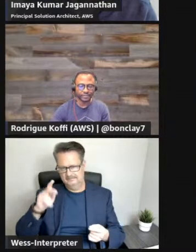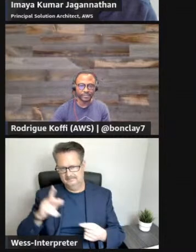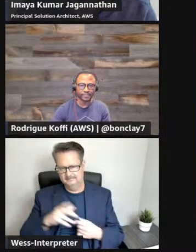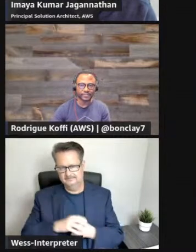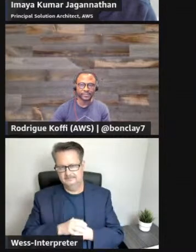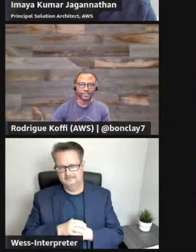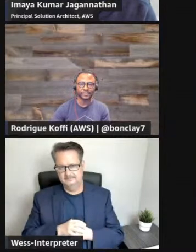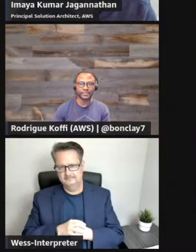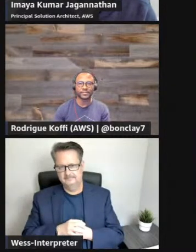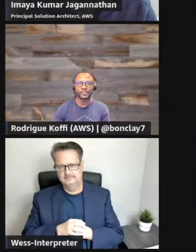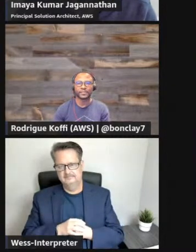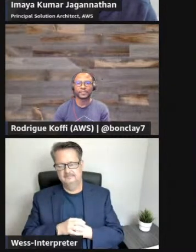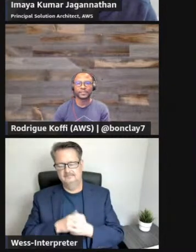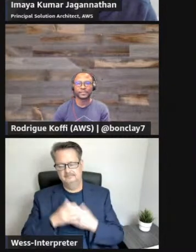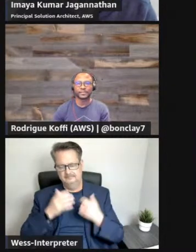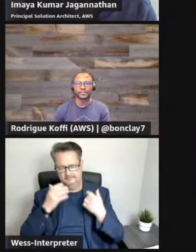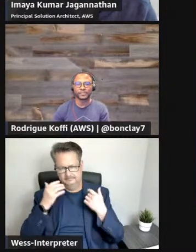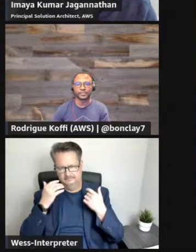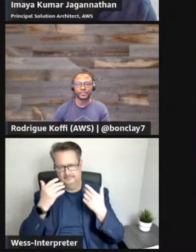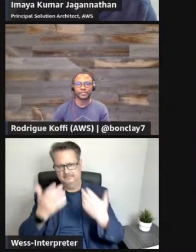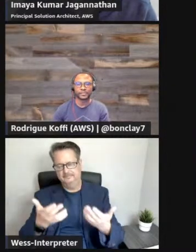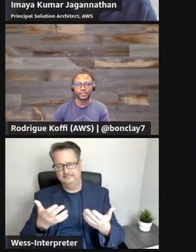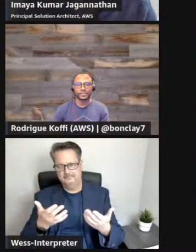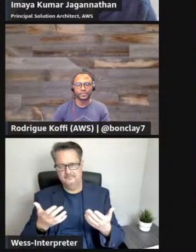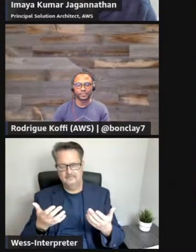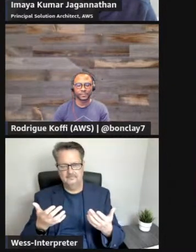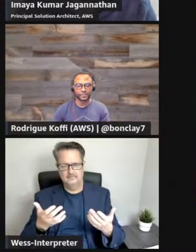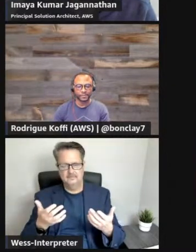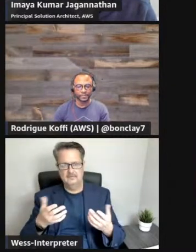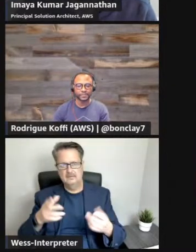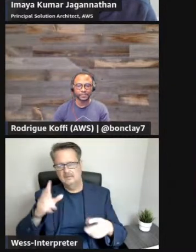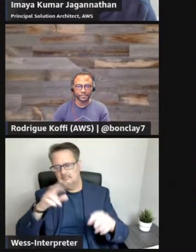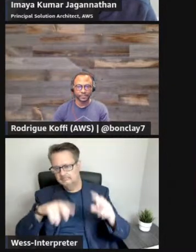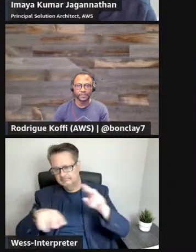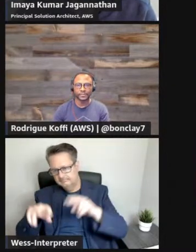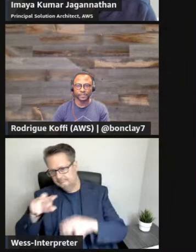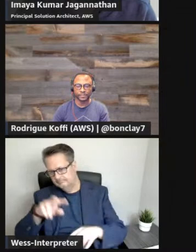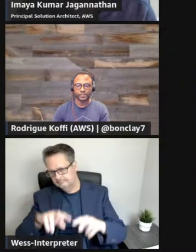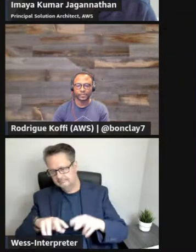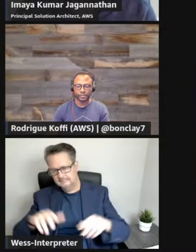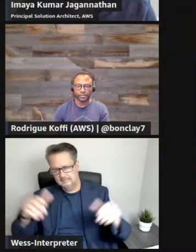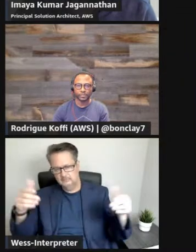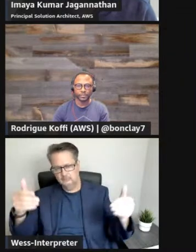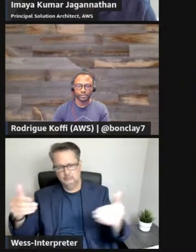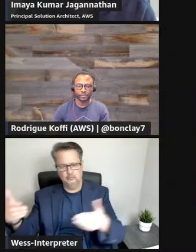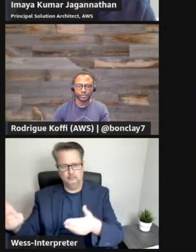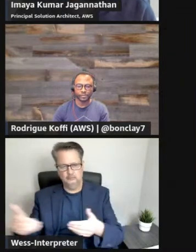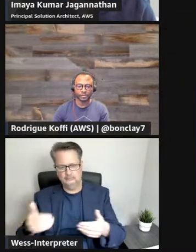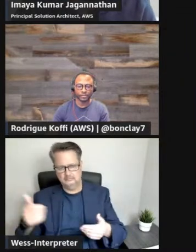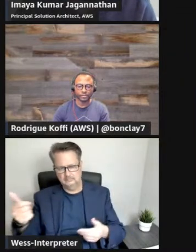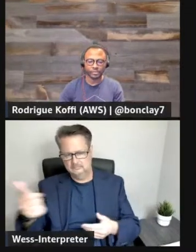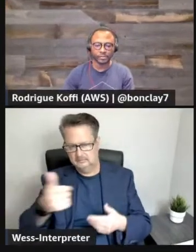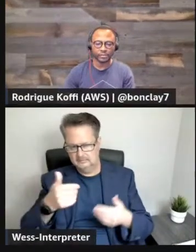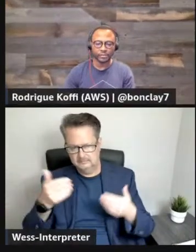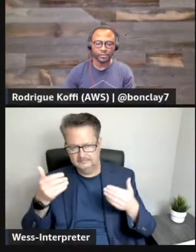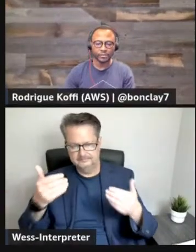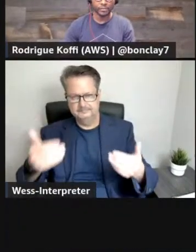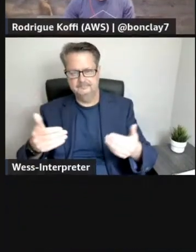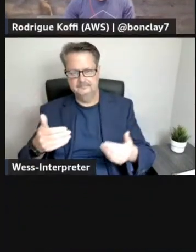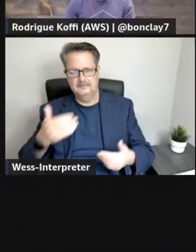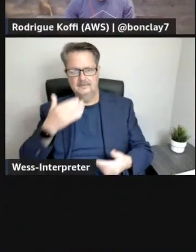All right. There we go. Why don't you all introduce yourselves and take it away? All right, thank you,